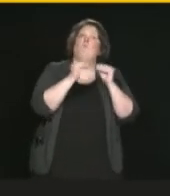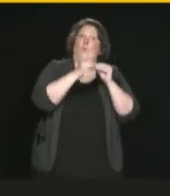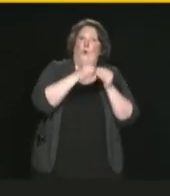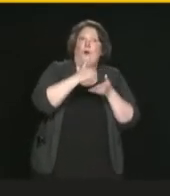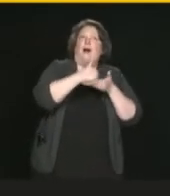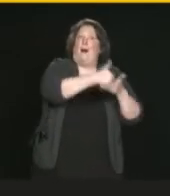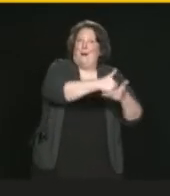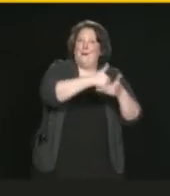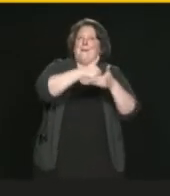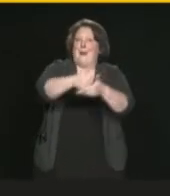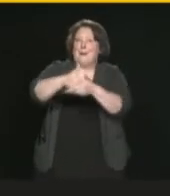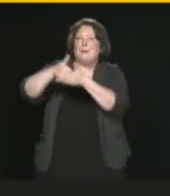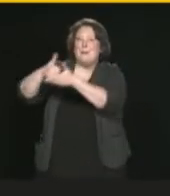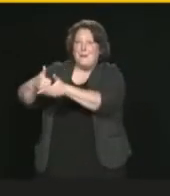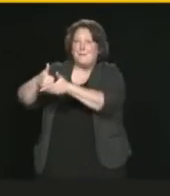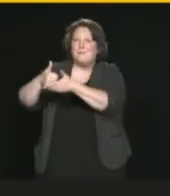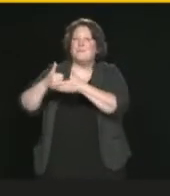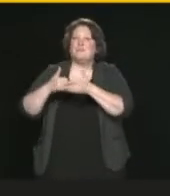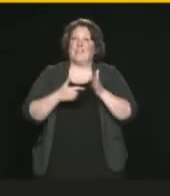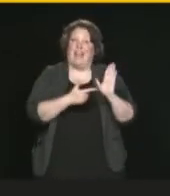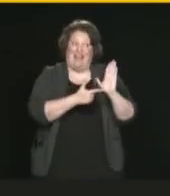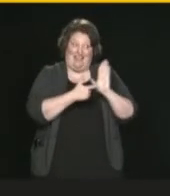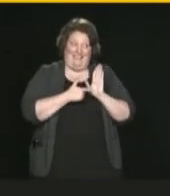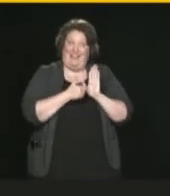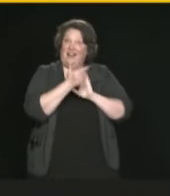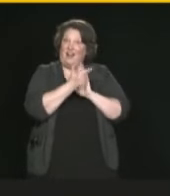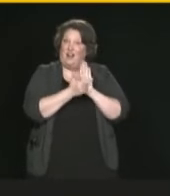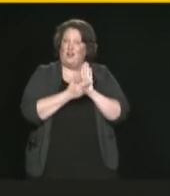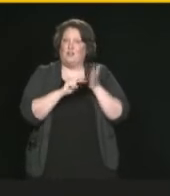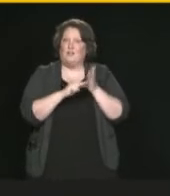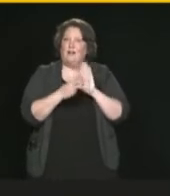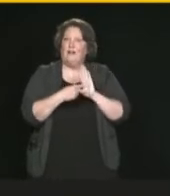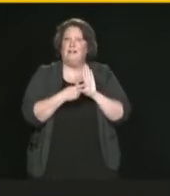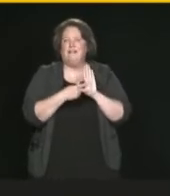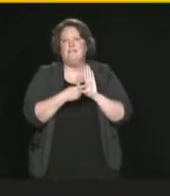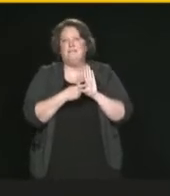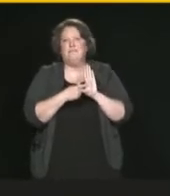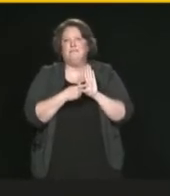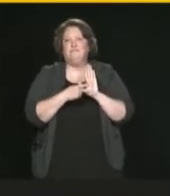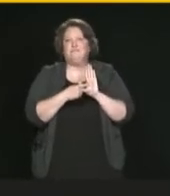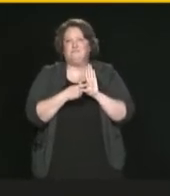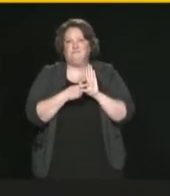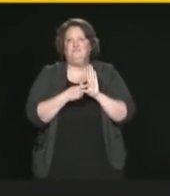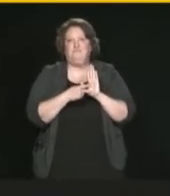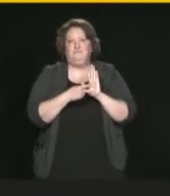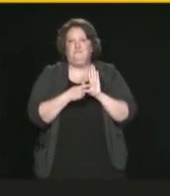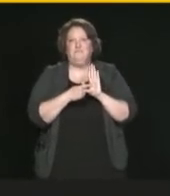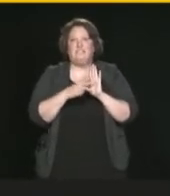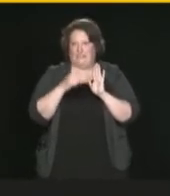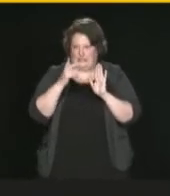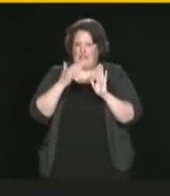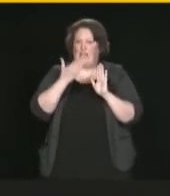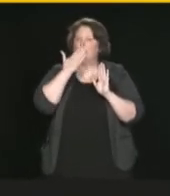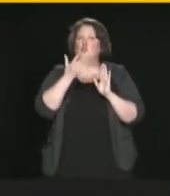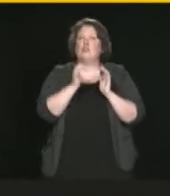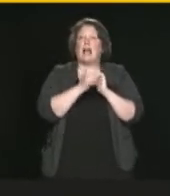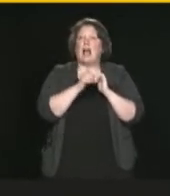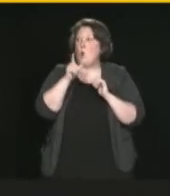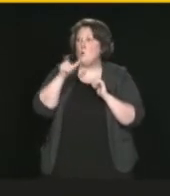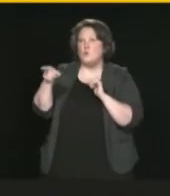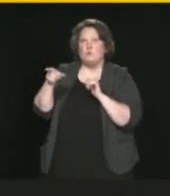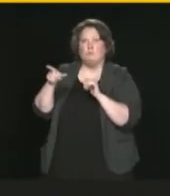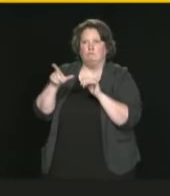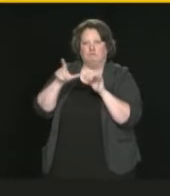at new measures to deal with fraudsters who deliberately decided to take advantage of the